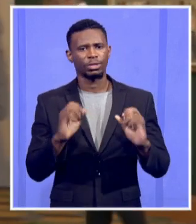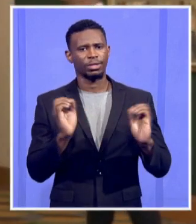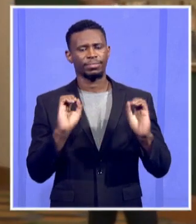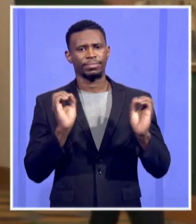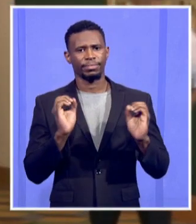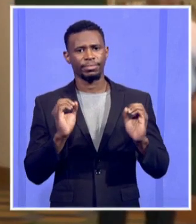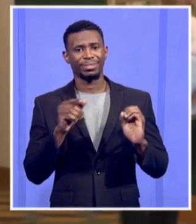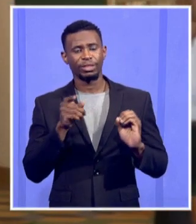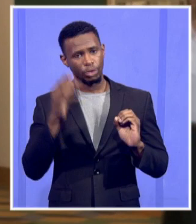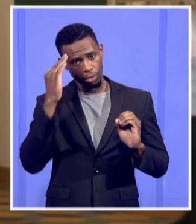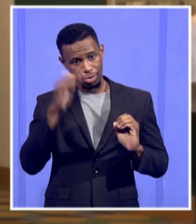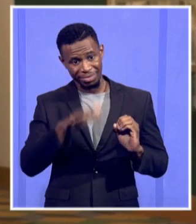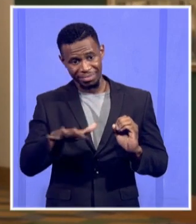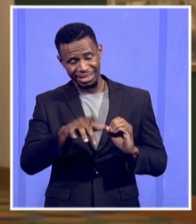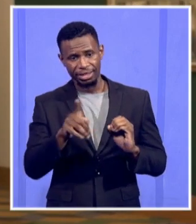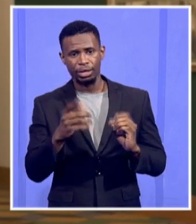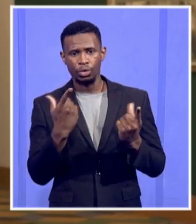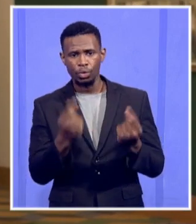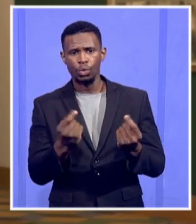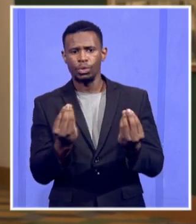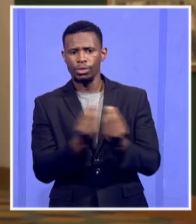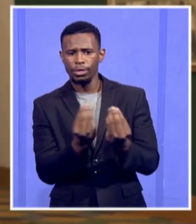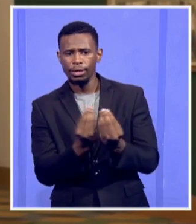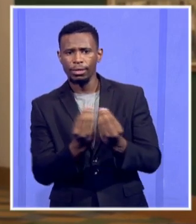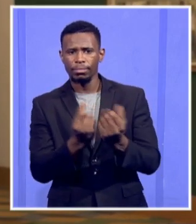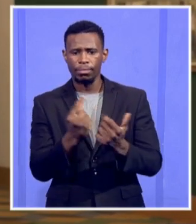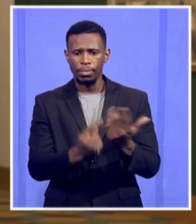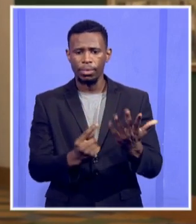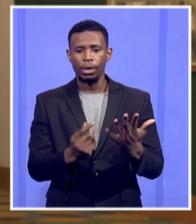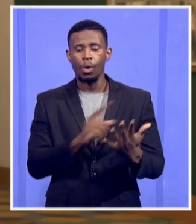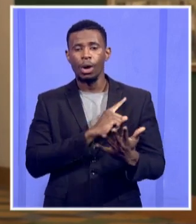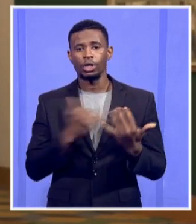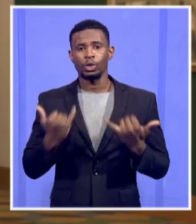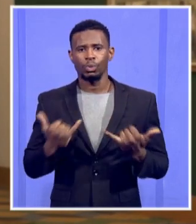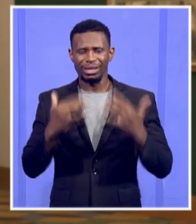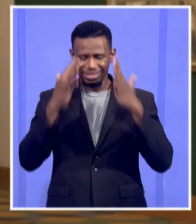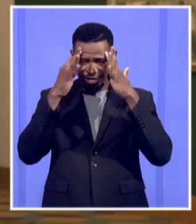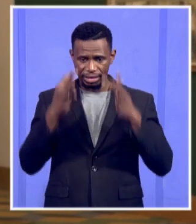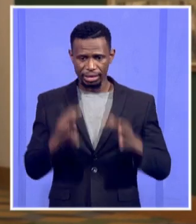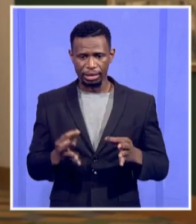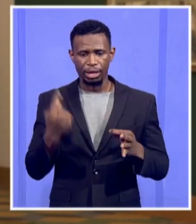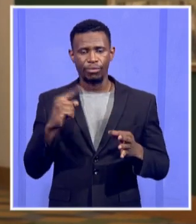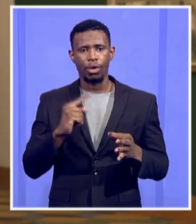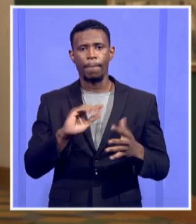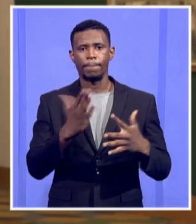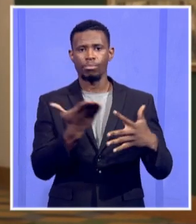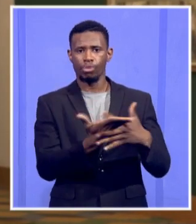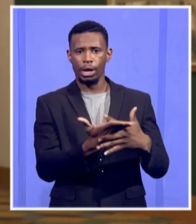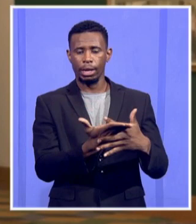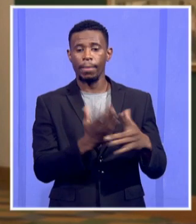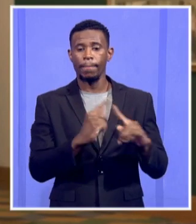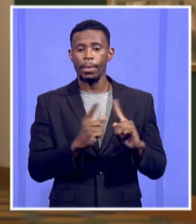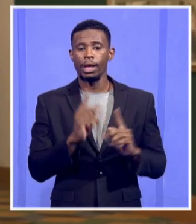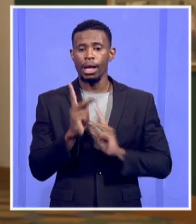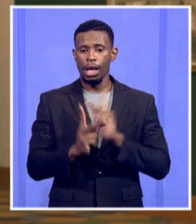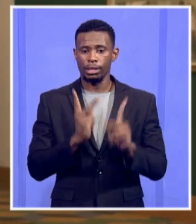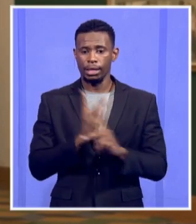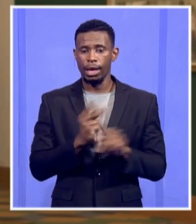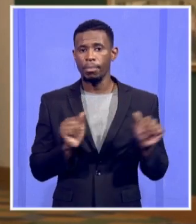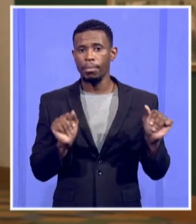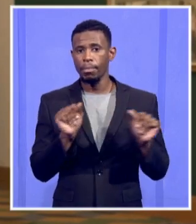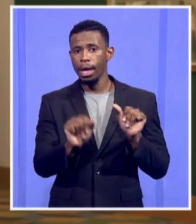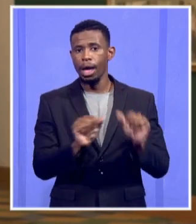have events, because they took a decision to take a break, but they will start on Monday. We know that